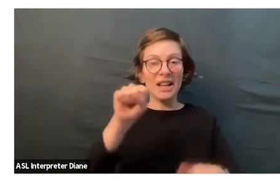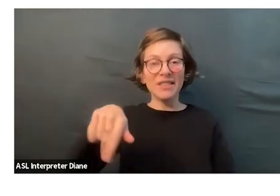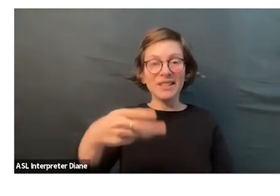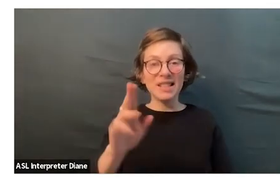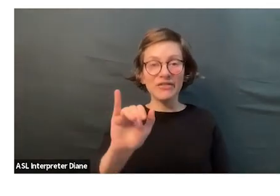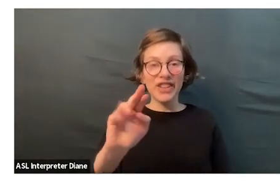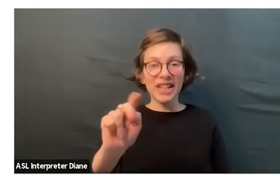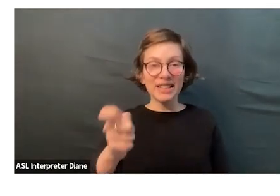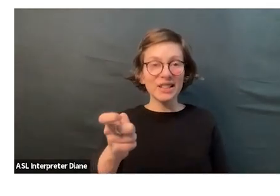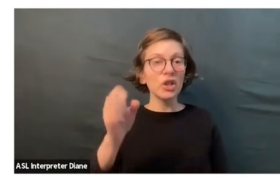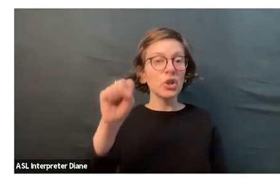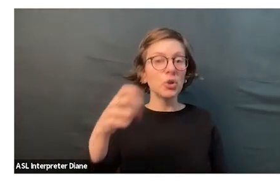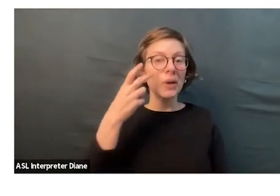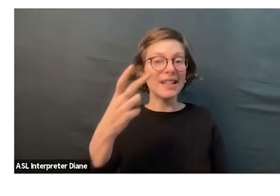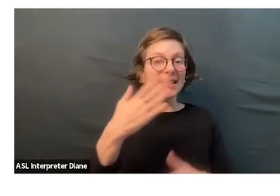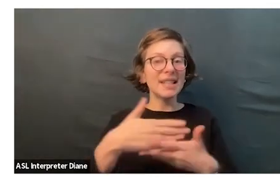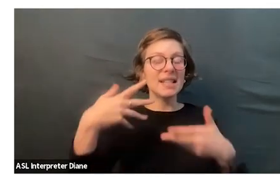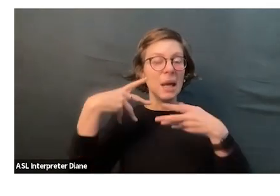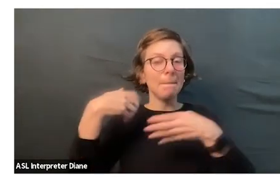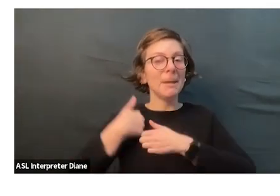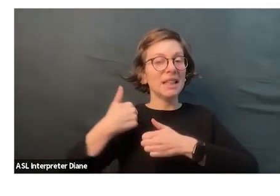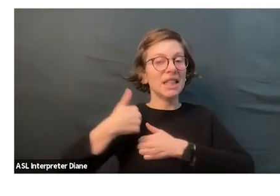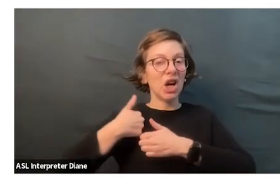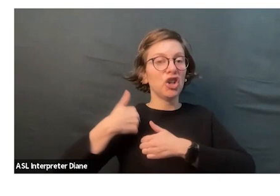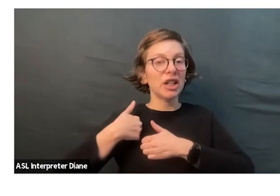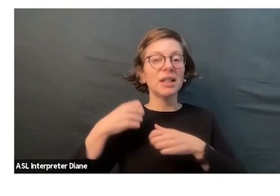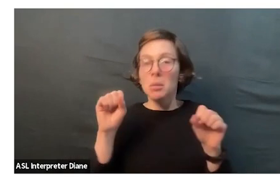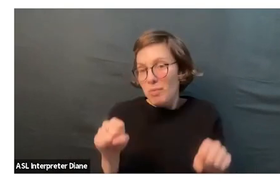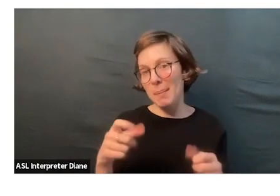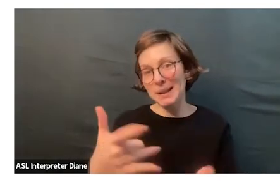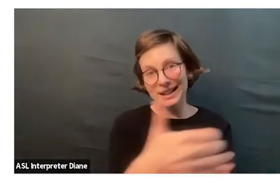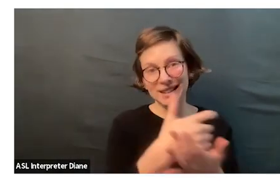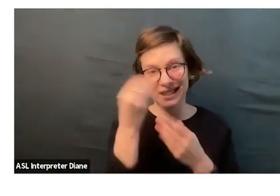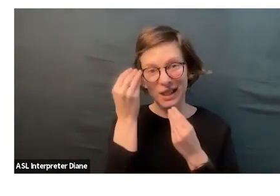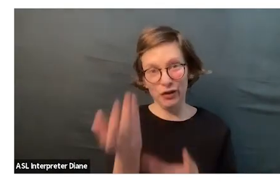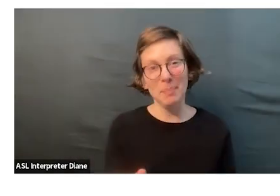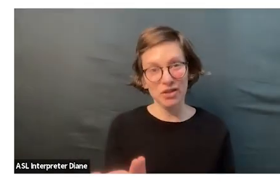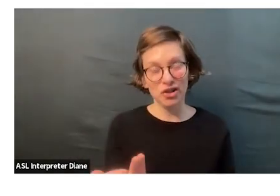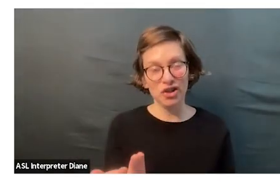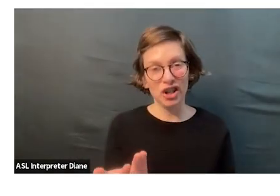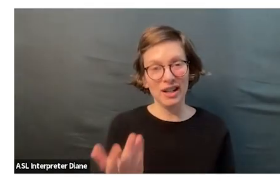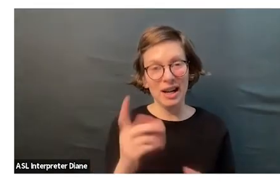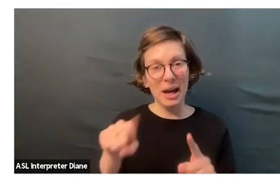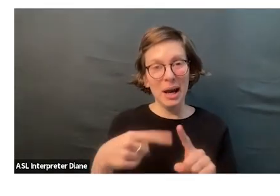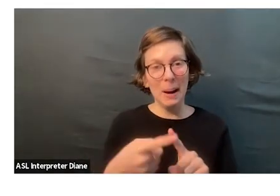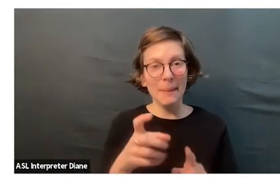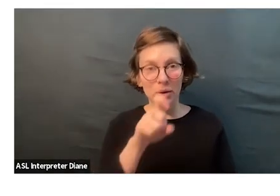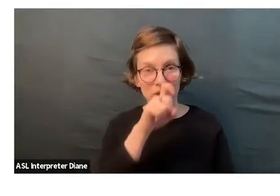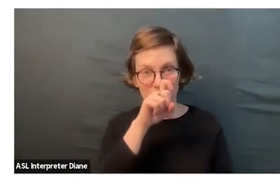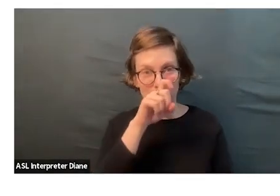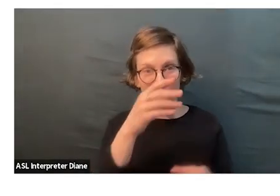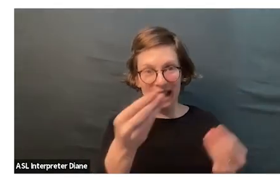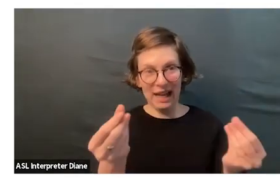England. In their initial iterations, they began in England, and the sons of aristocrats would do